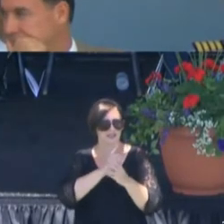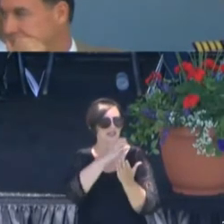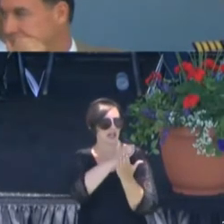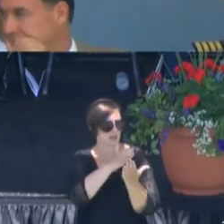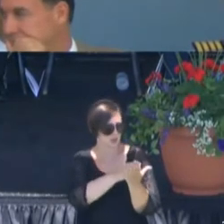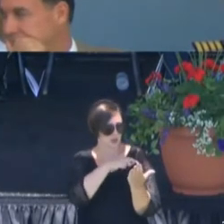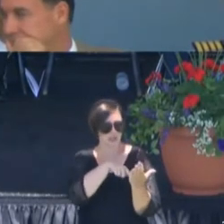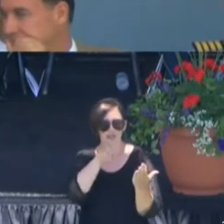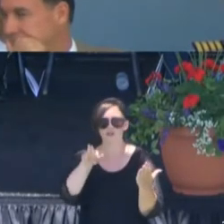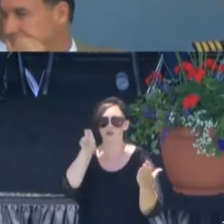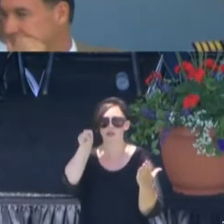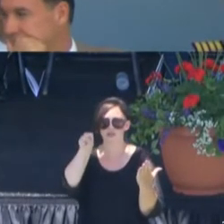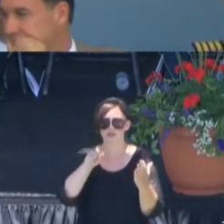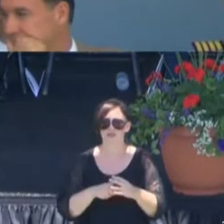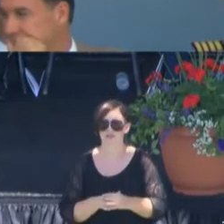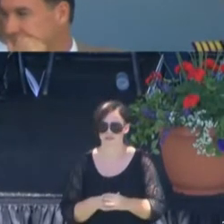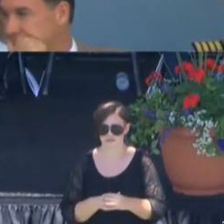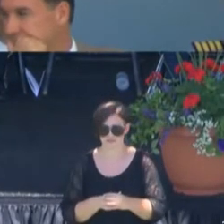the United States